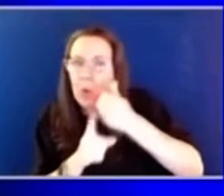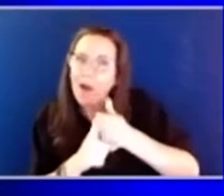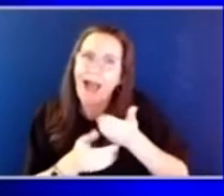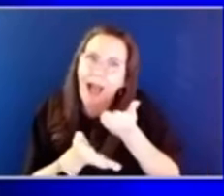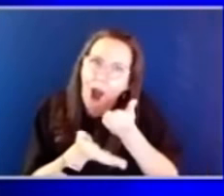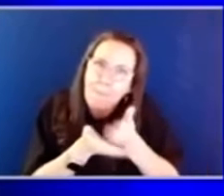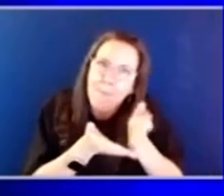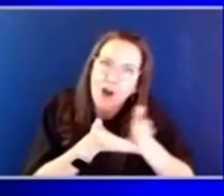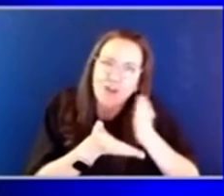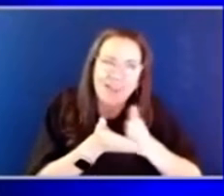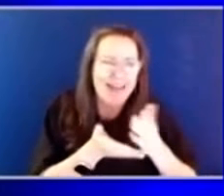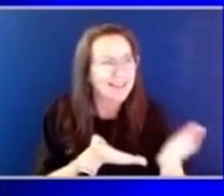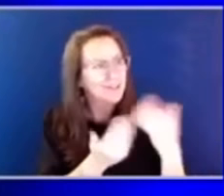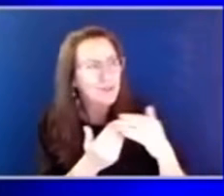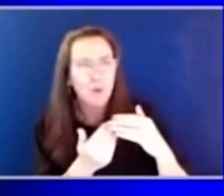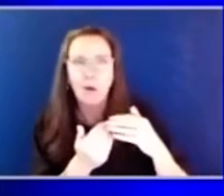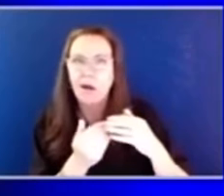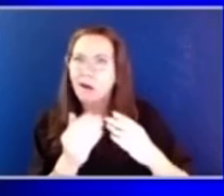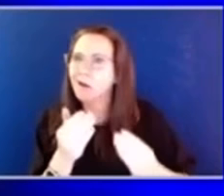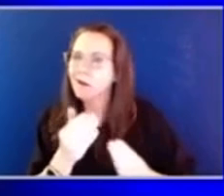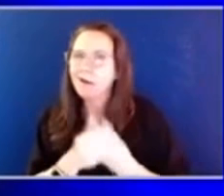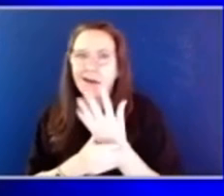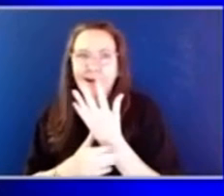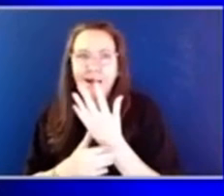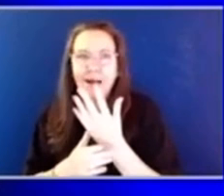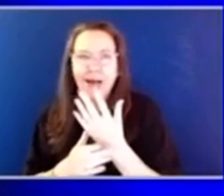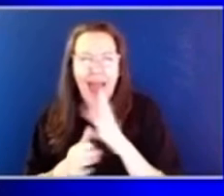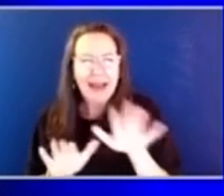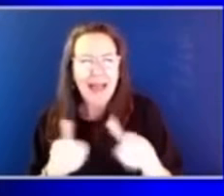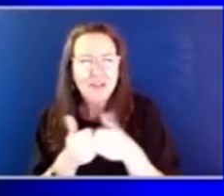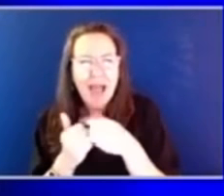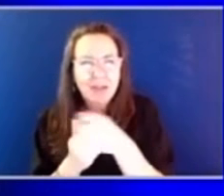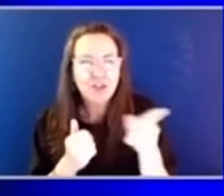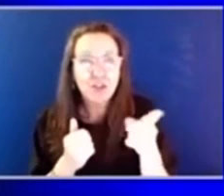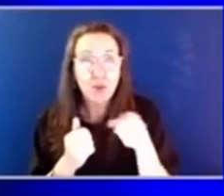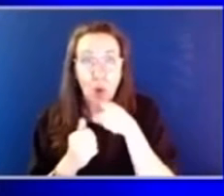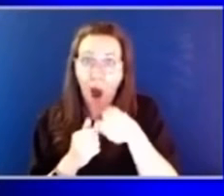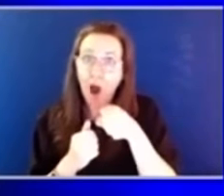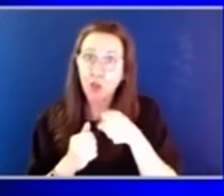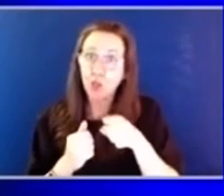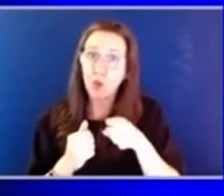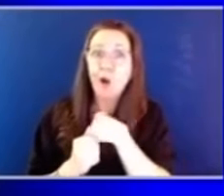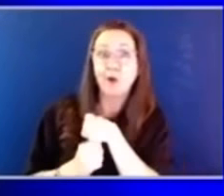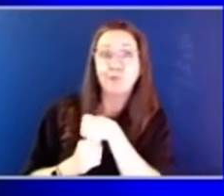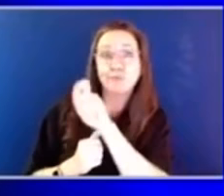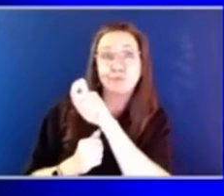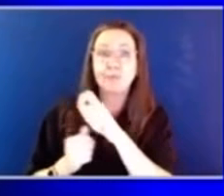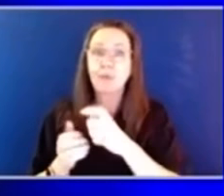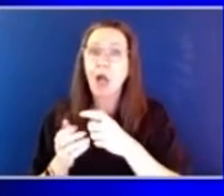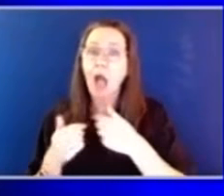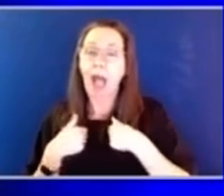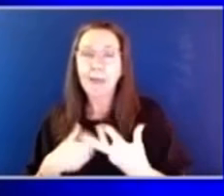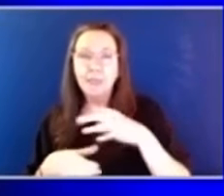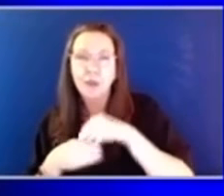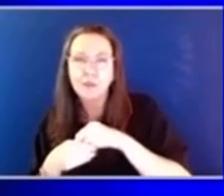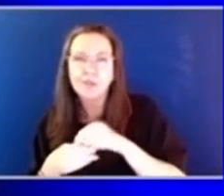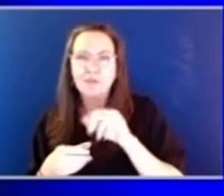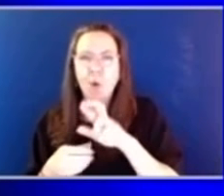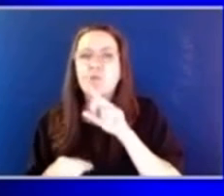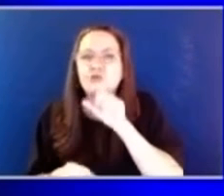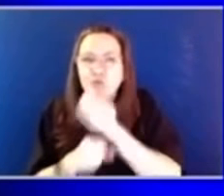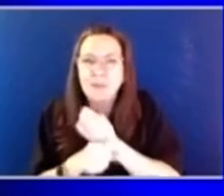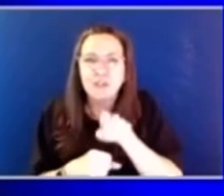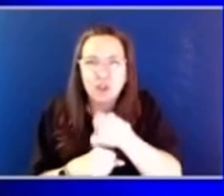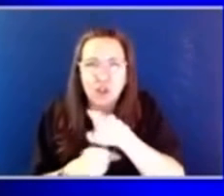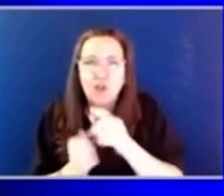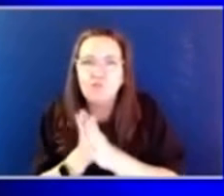conversation should include people with disabilities. I challenge you to ask yourself, are you being inclusive for the mere sake